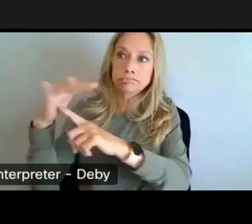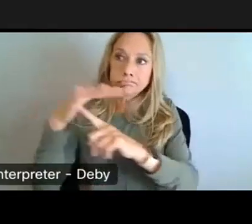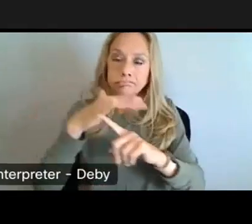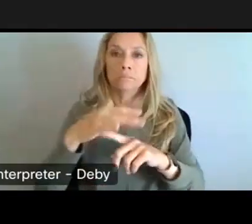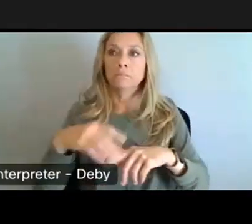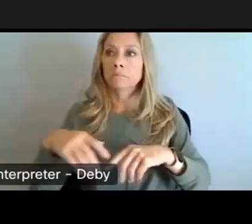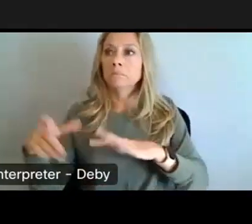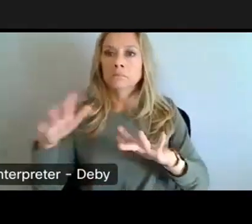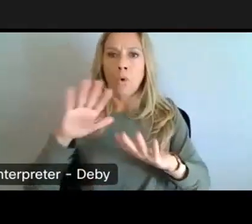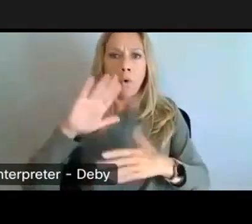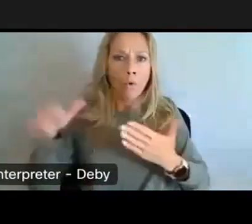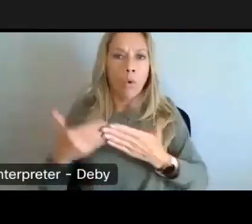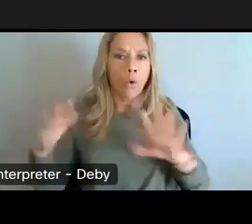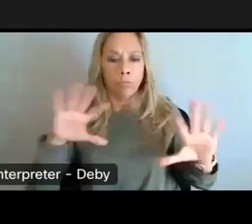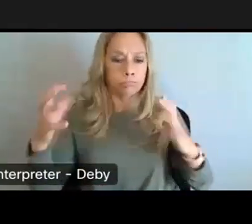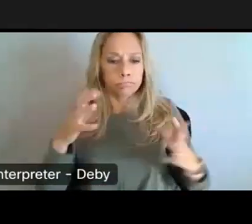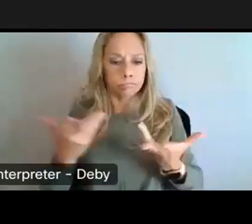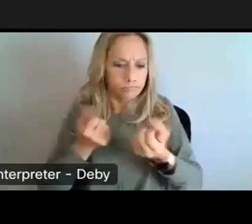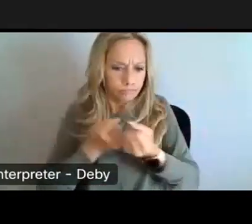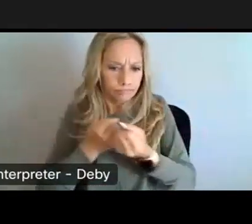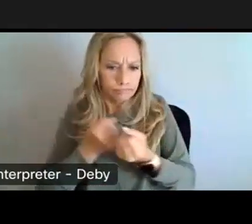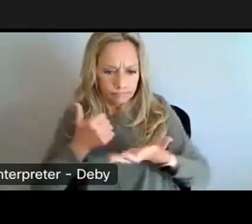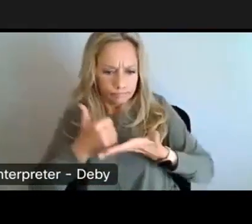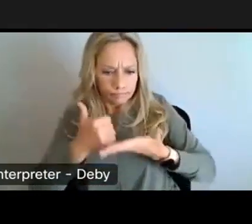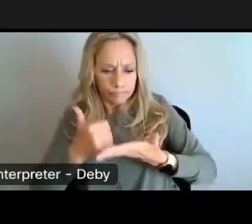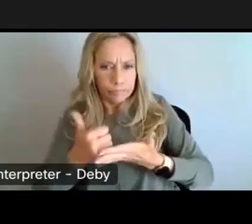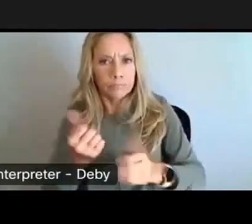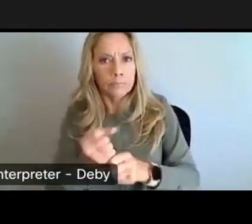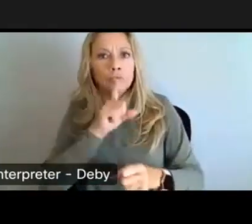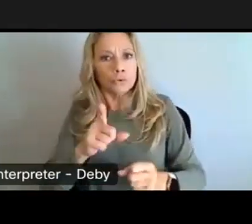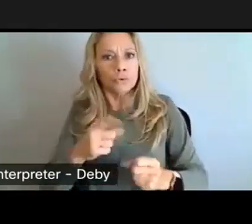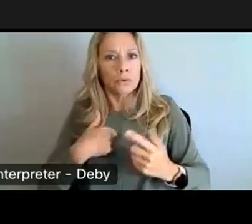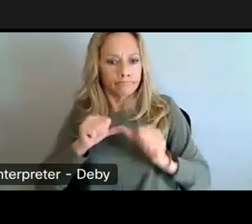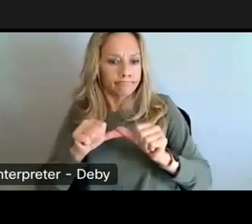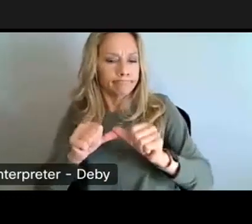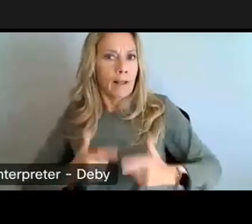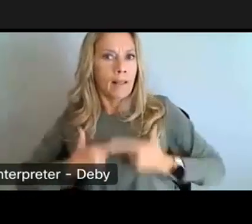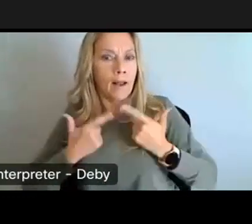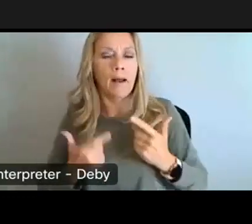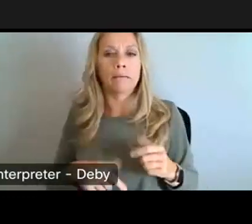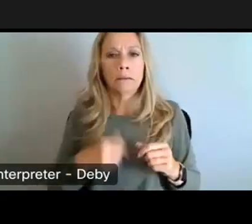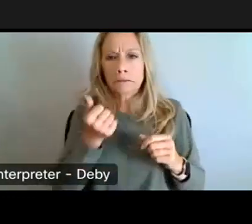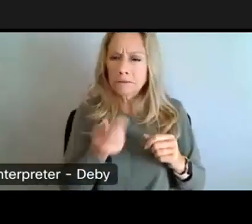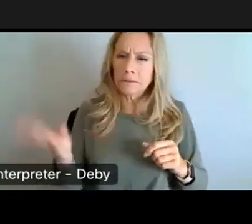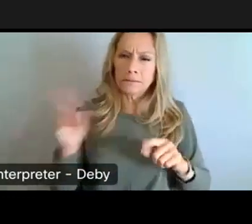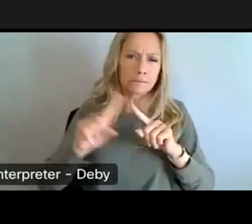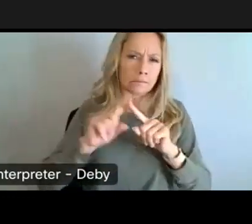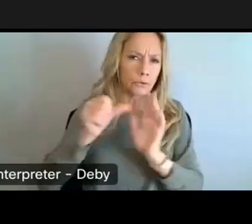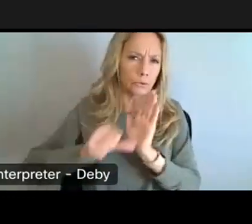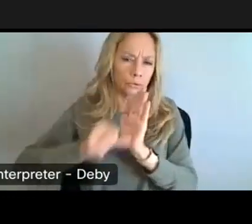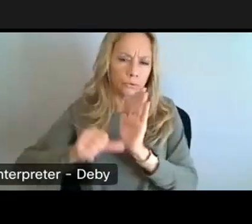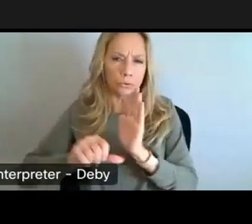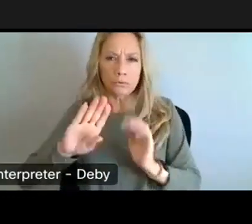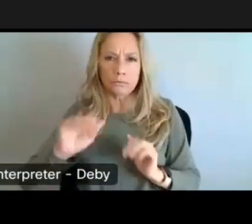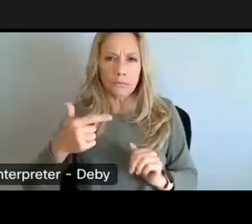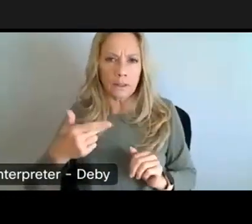in making sure I had a fighting chance to stay alive. After multiple surgeries in Baghdad, about